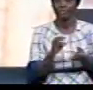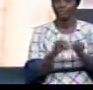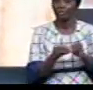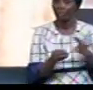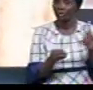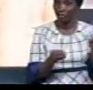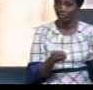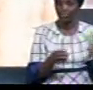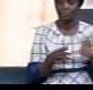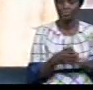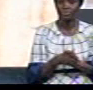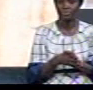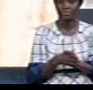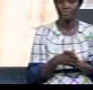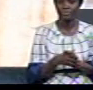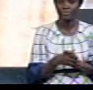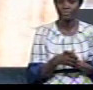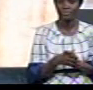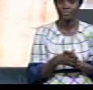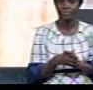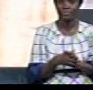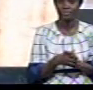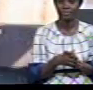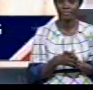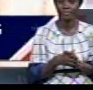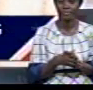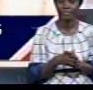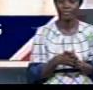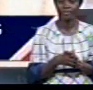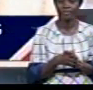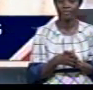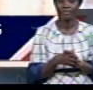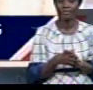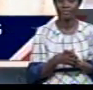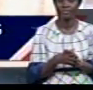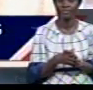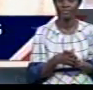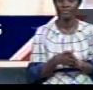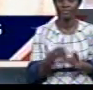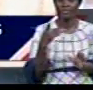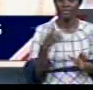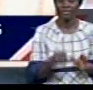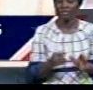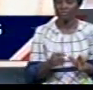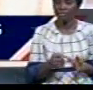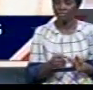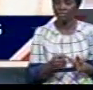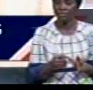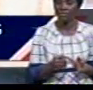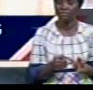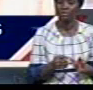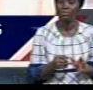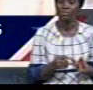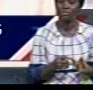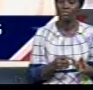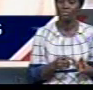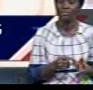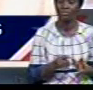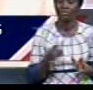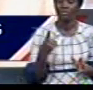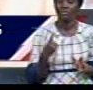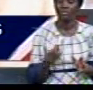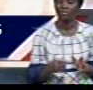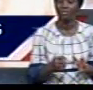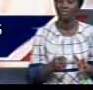Number two, we're looking at the thoroughness of his healing without